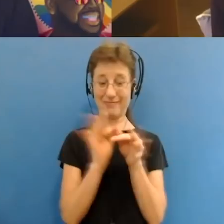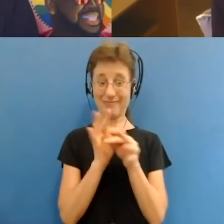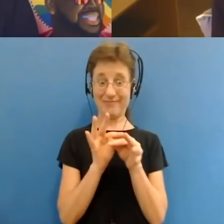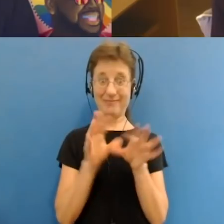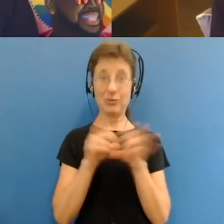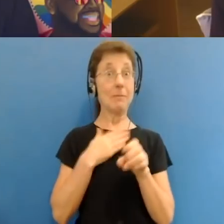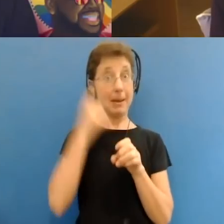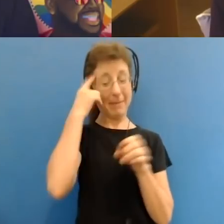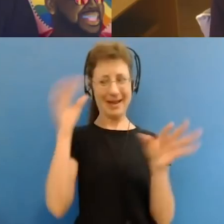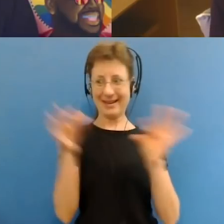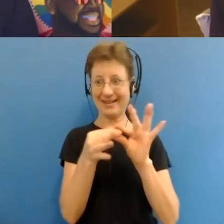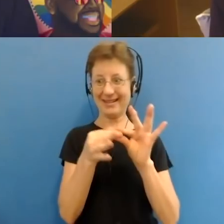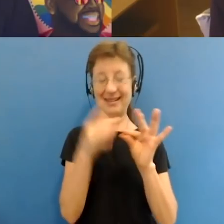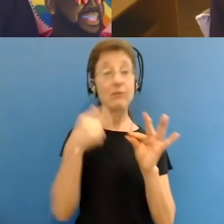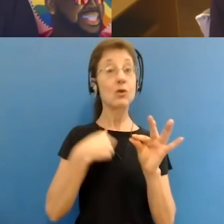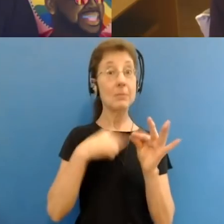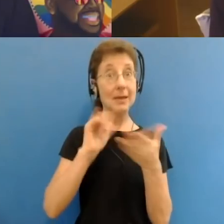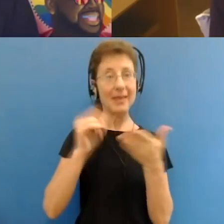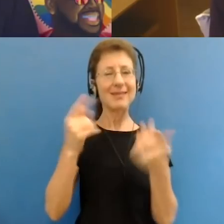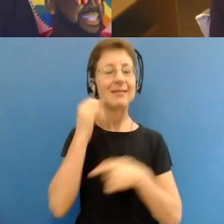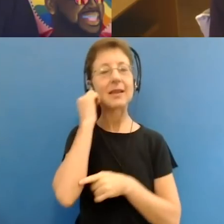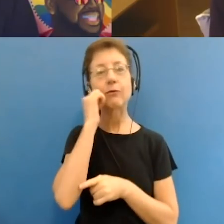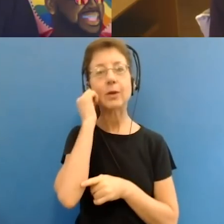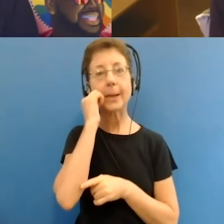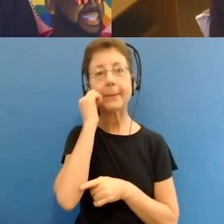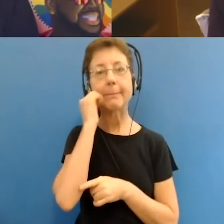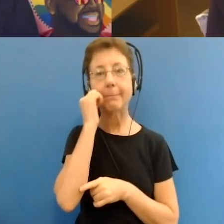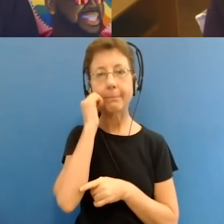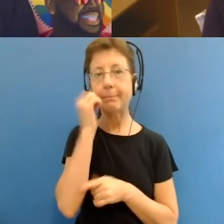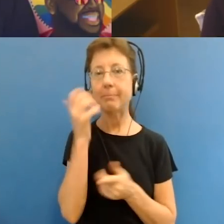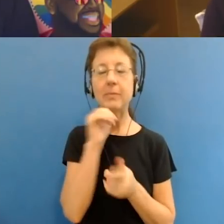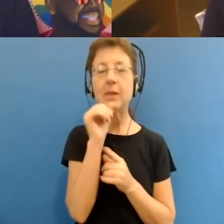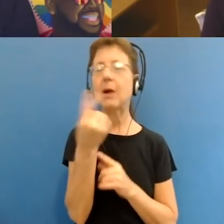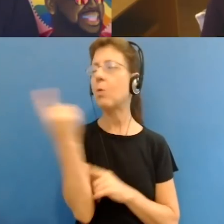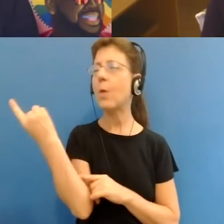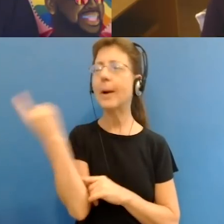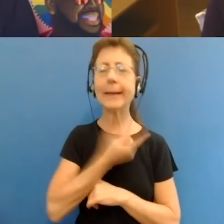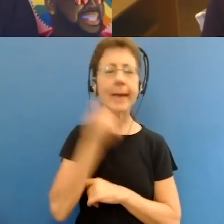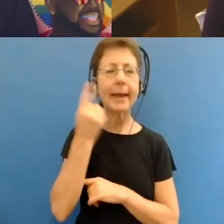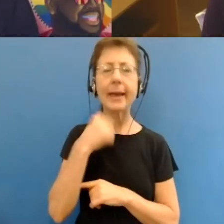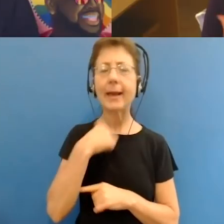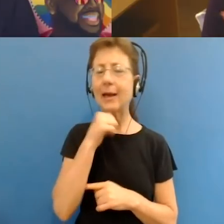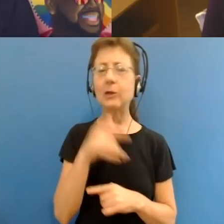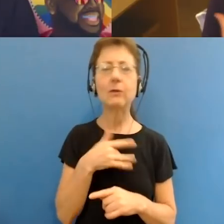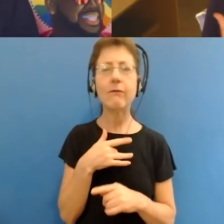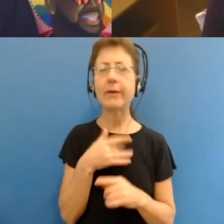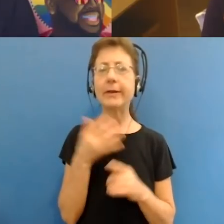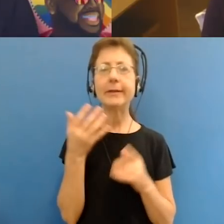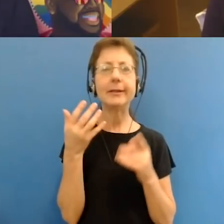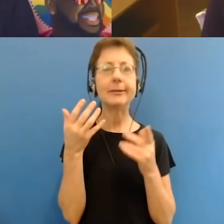for me, it's every single day. I mean, there's not a day that I don't feel some